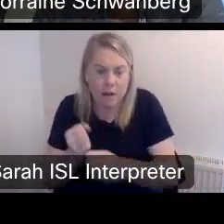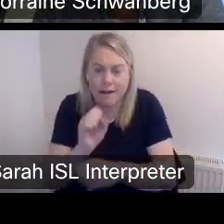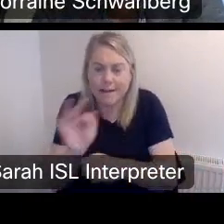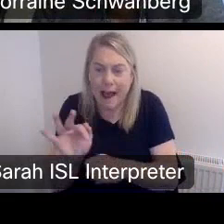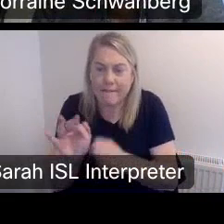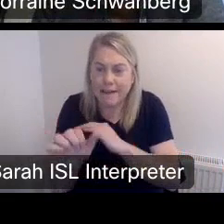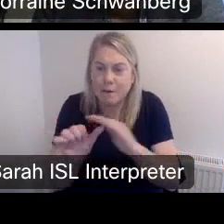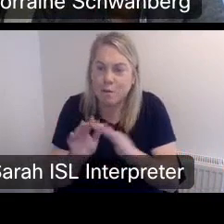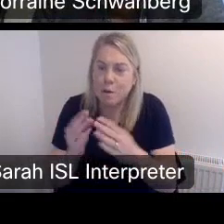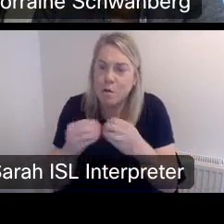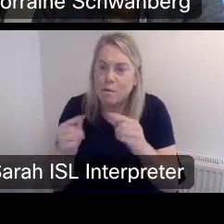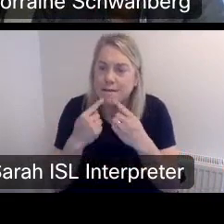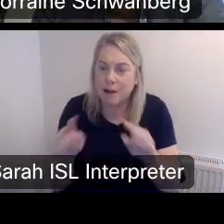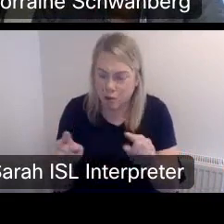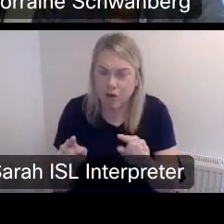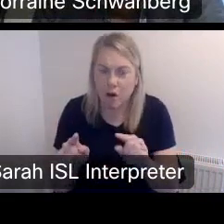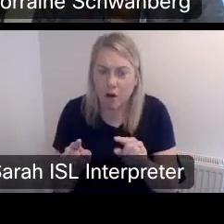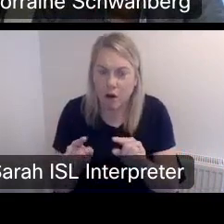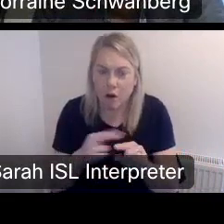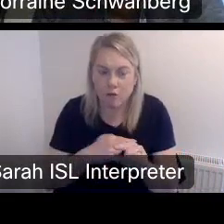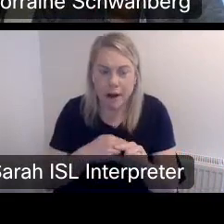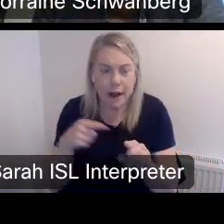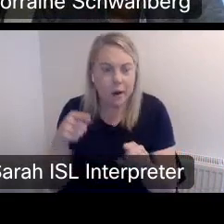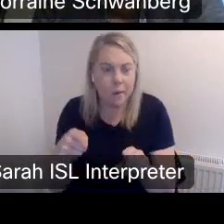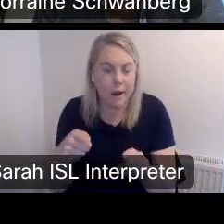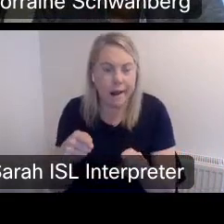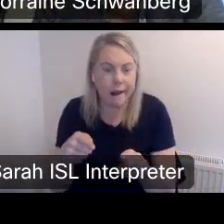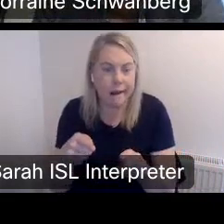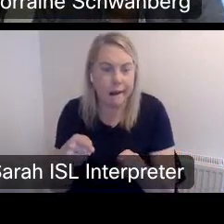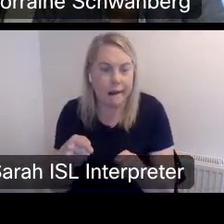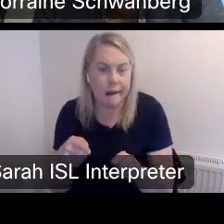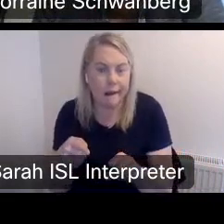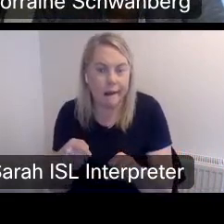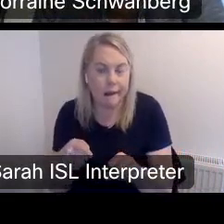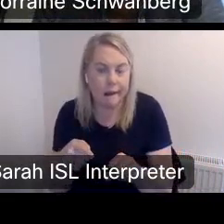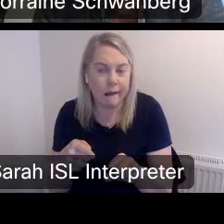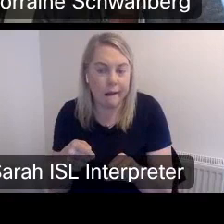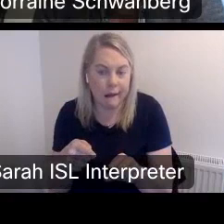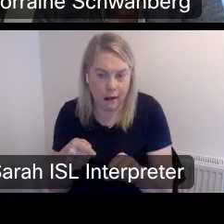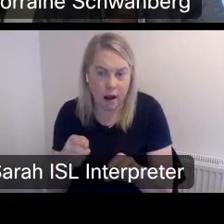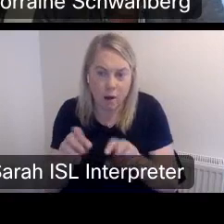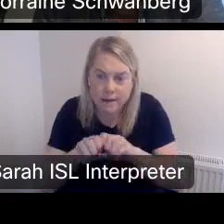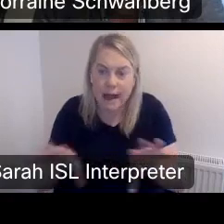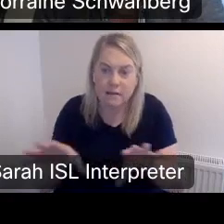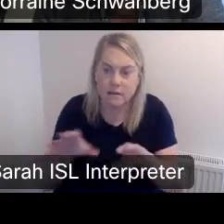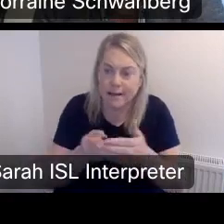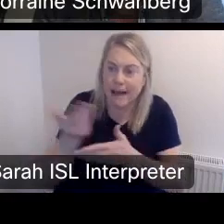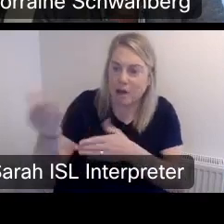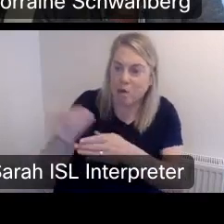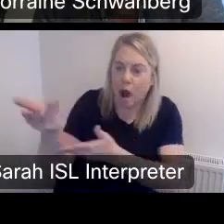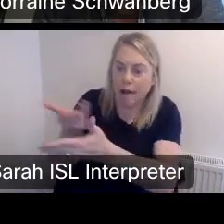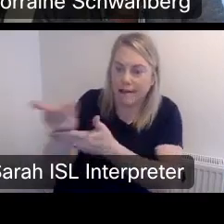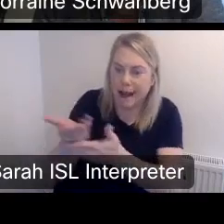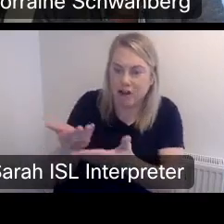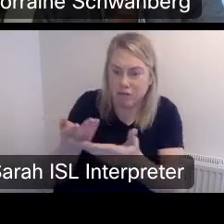disclosure, which has informed the kind of review of the open disclosure policy. So we will be sending that out to consultation, and we very much welcome